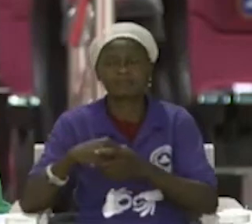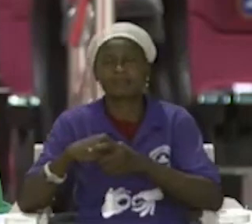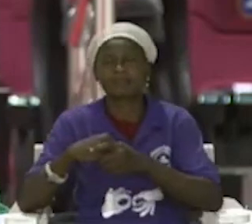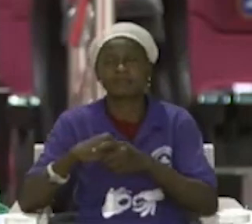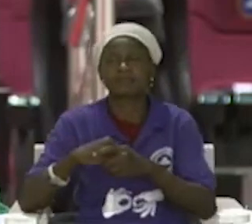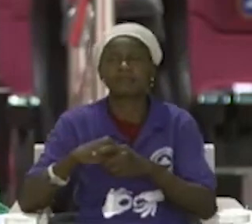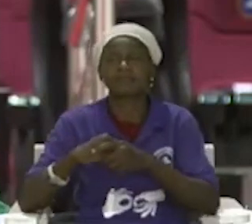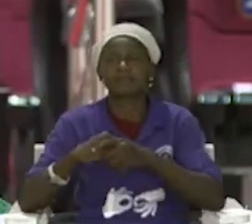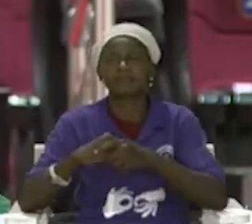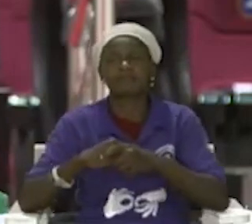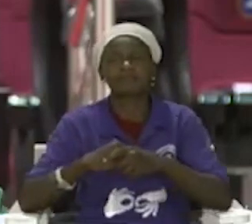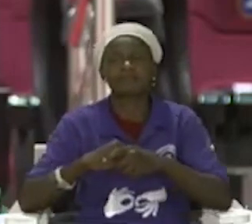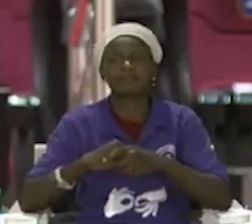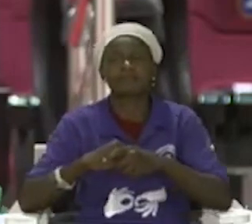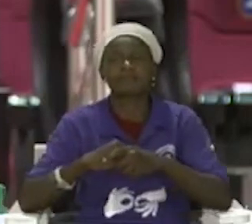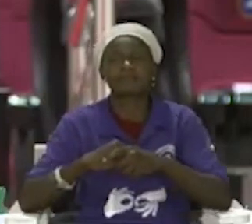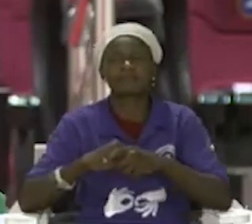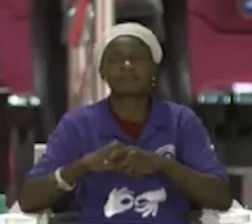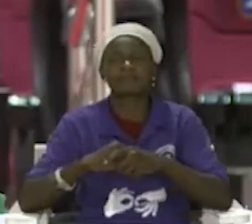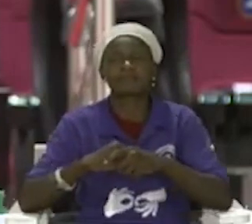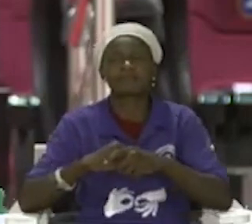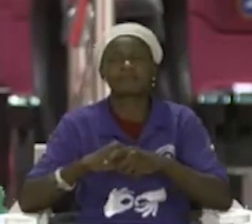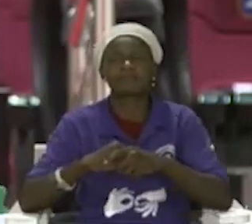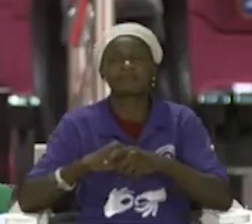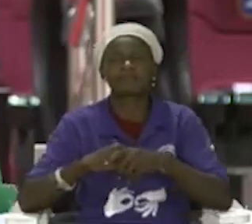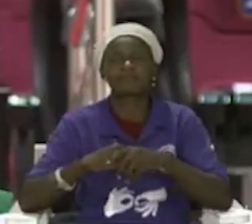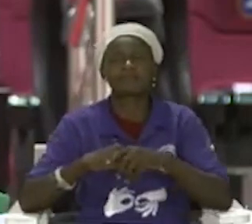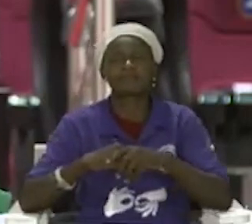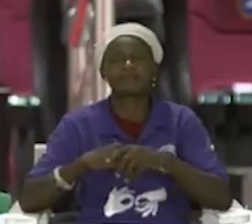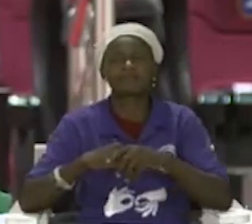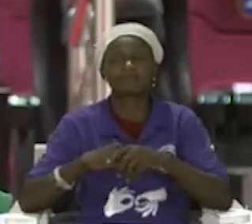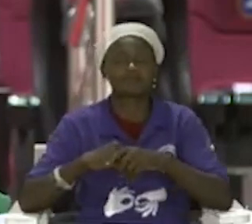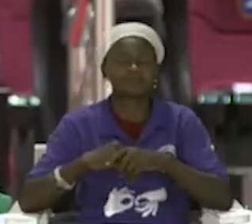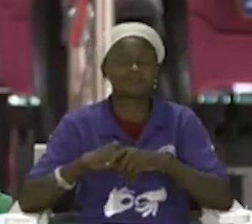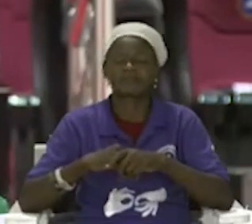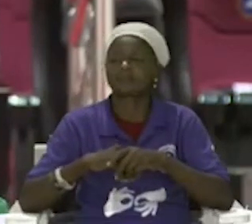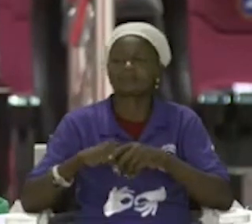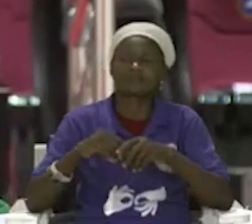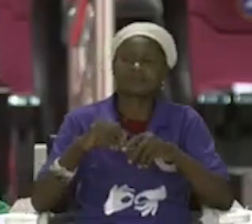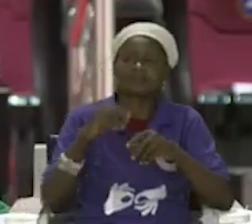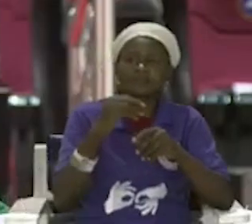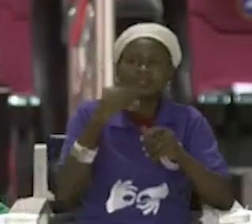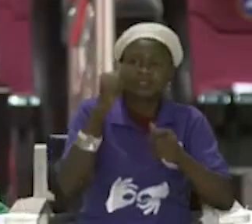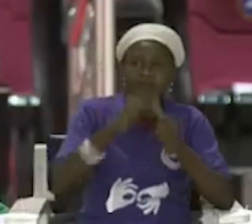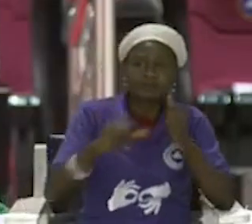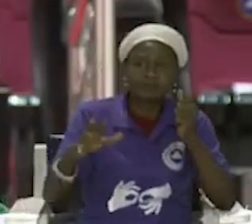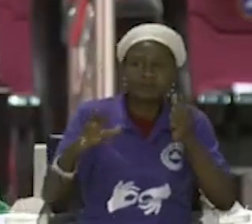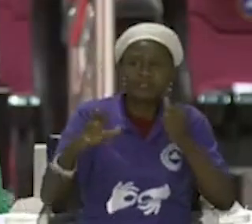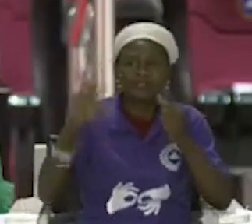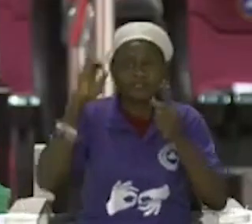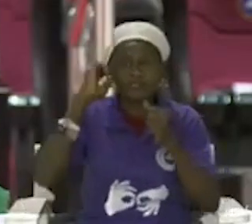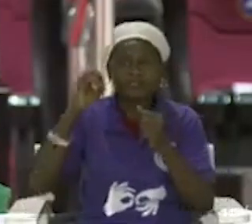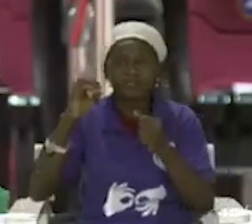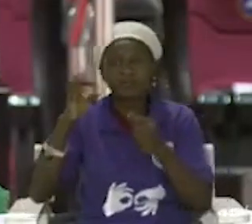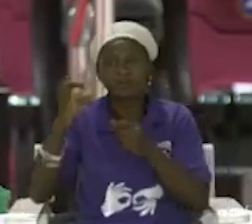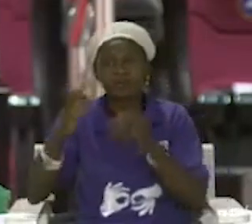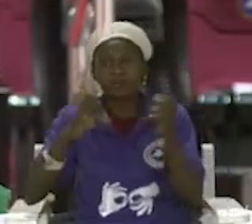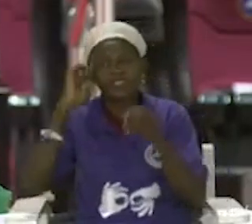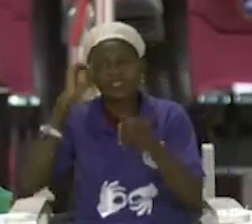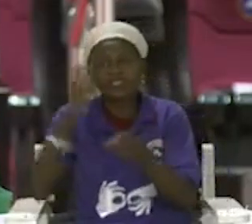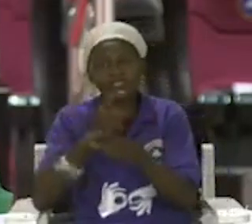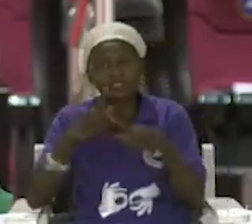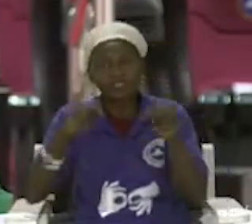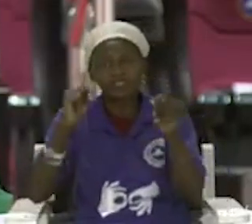Now, my children, like I said, they preach almost everything I want to preach. I'm just trying to